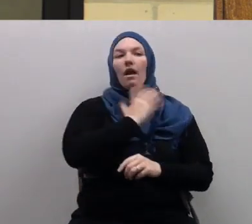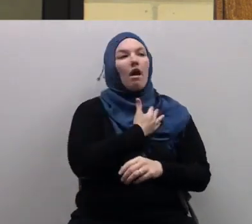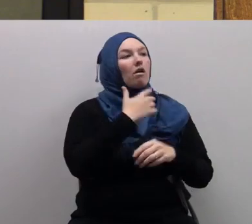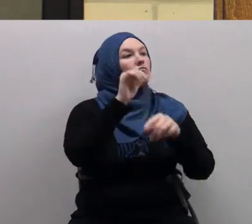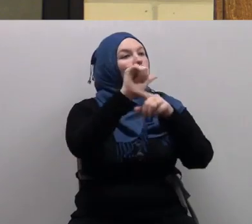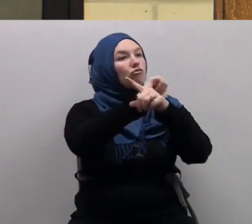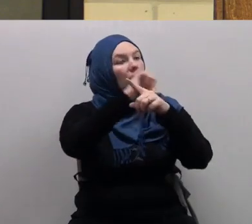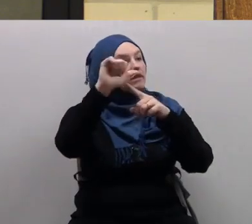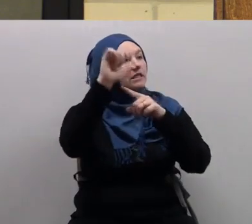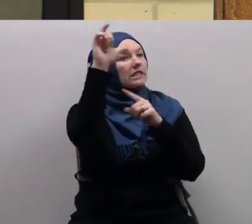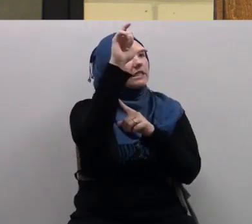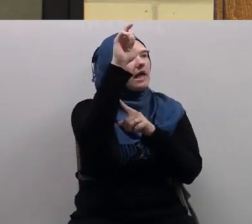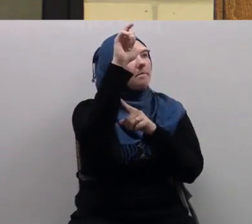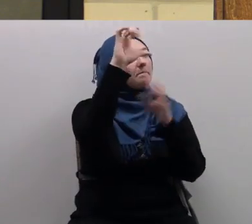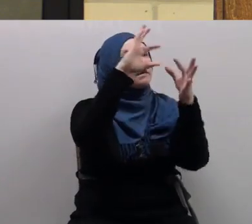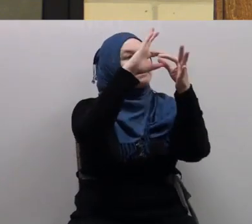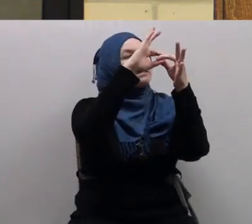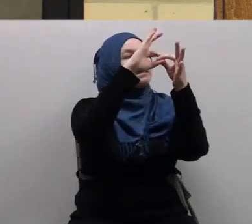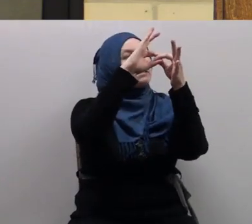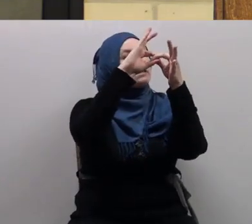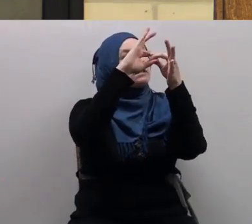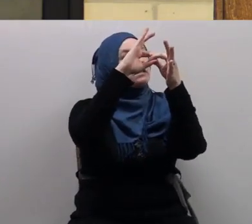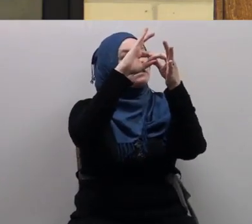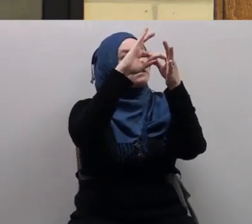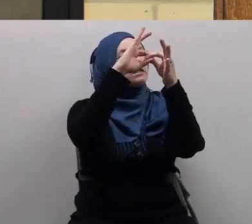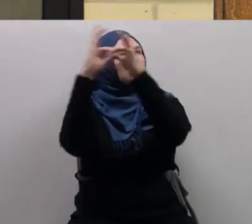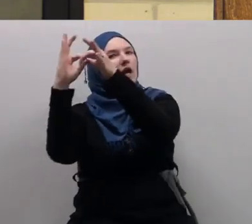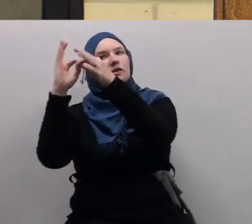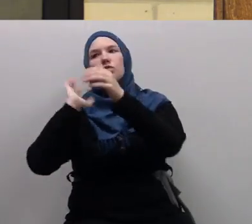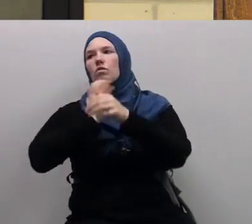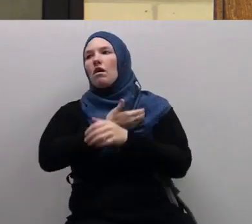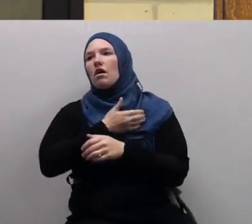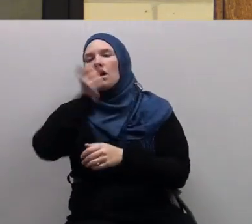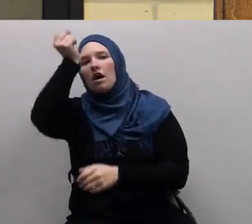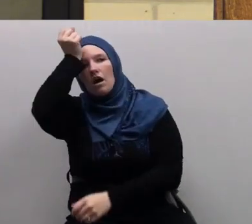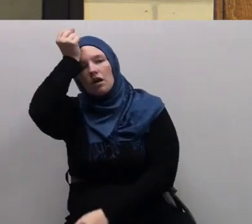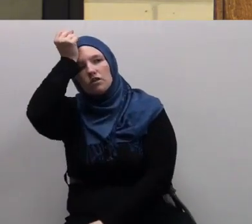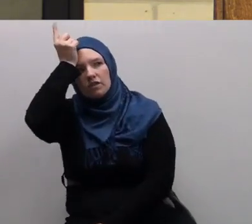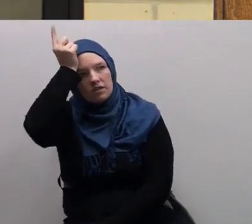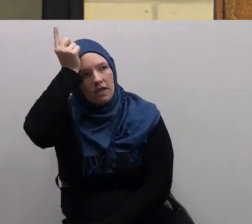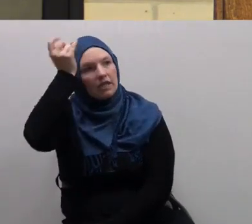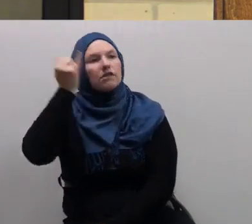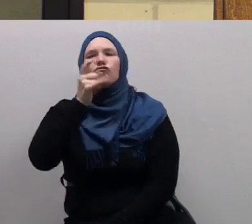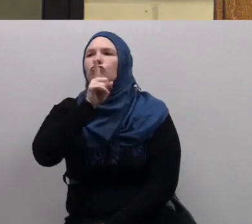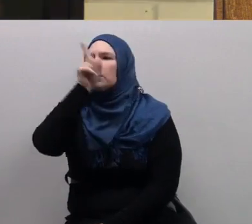Islam is tied to our understanding of Islam.